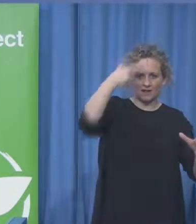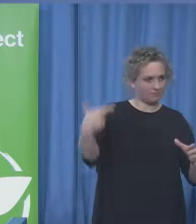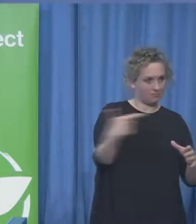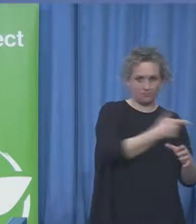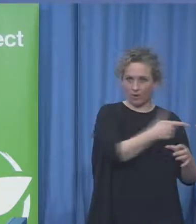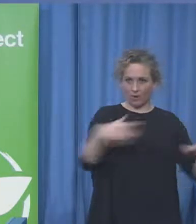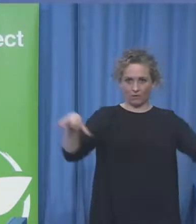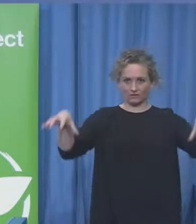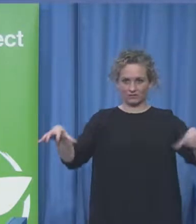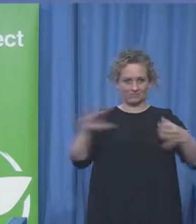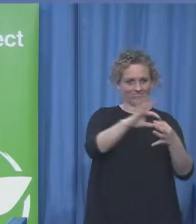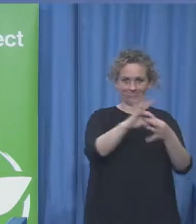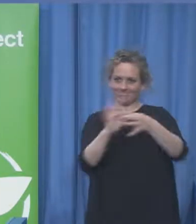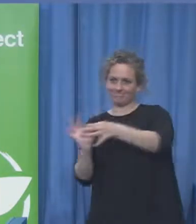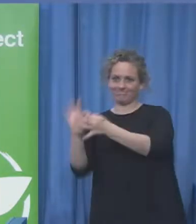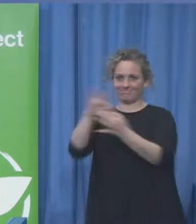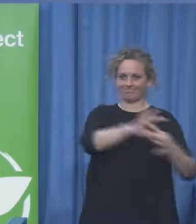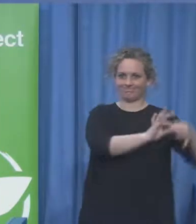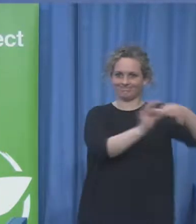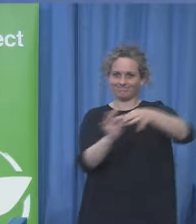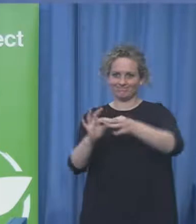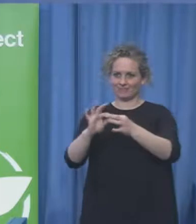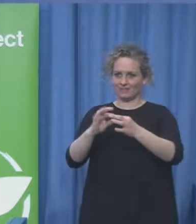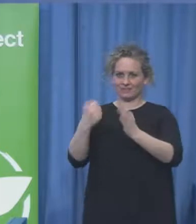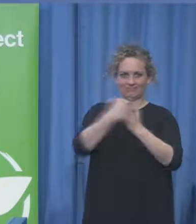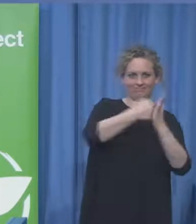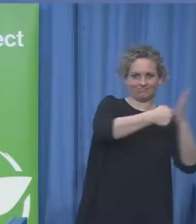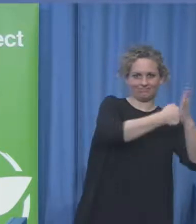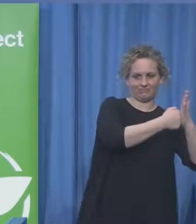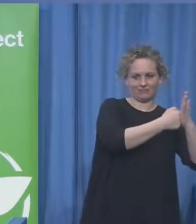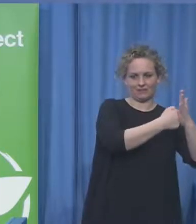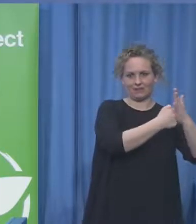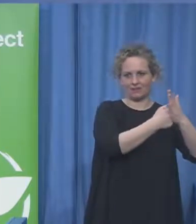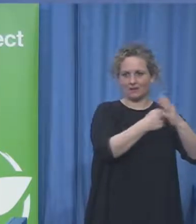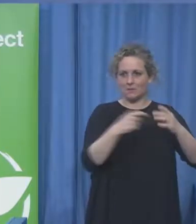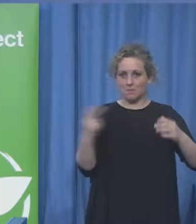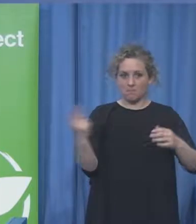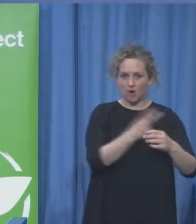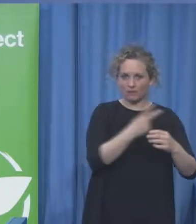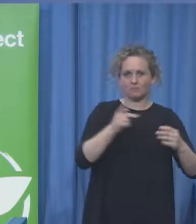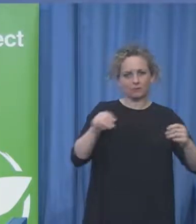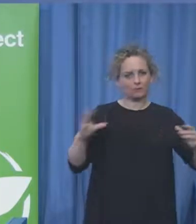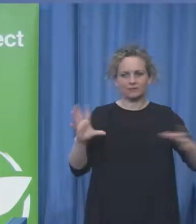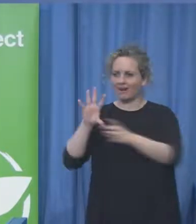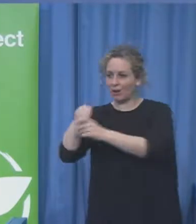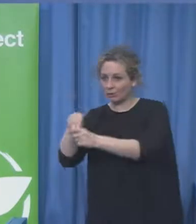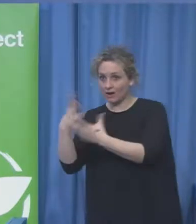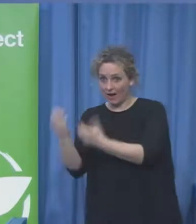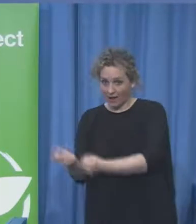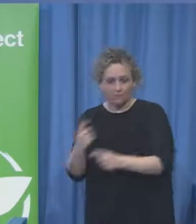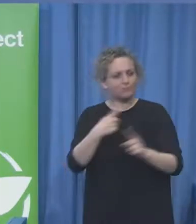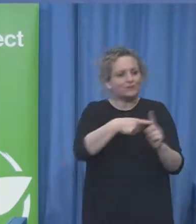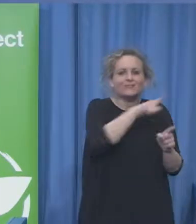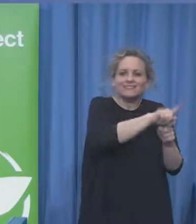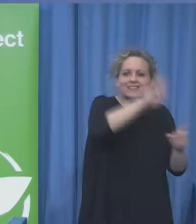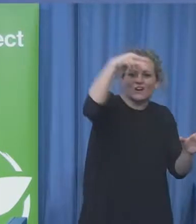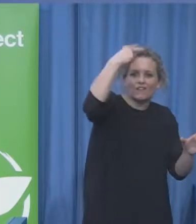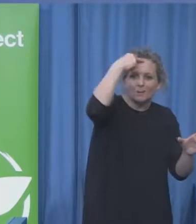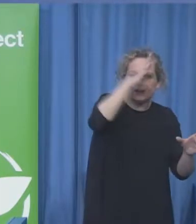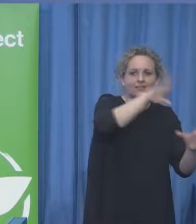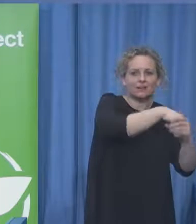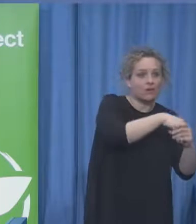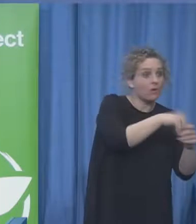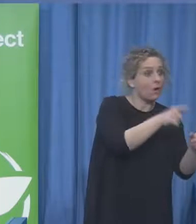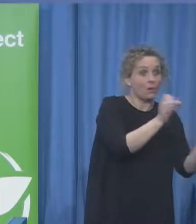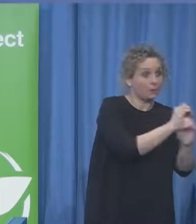in order to make sure the inclusion could happen. So I feel that and I heard this, the cost